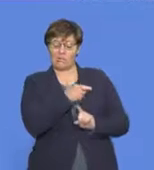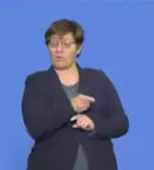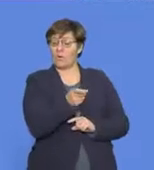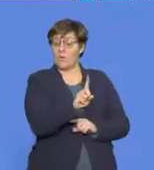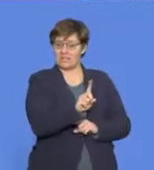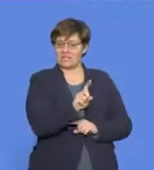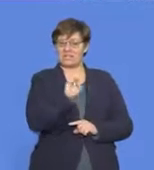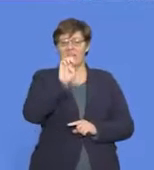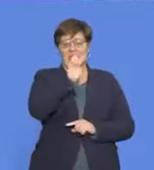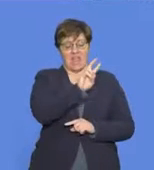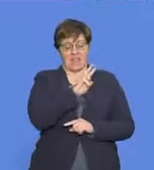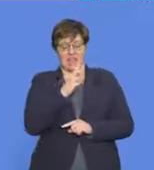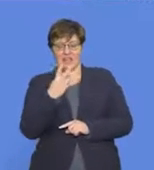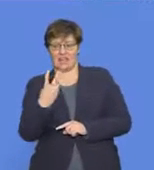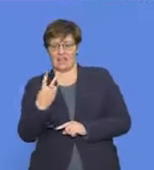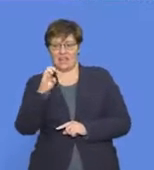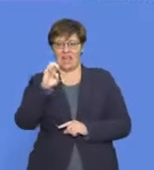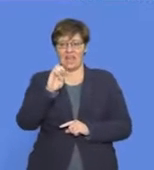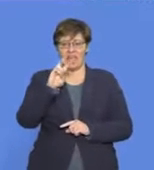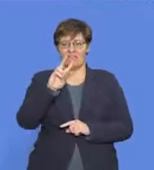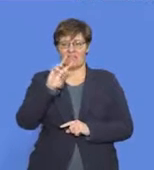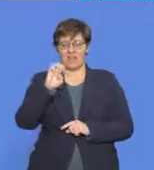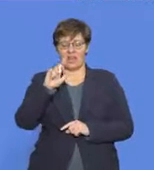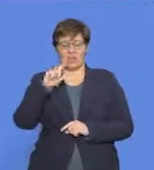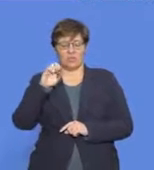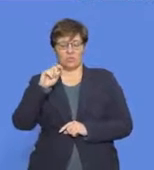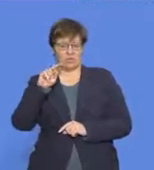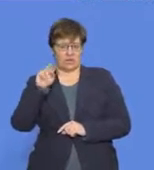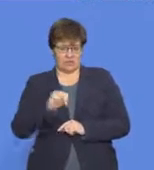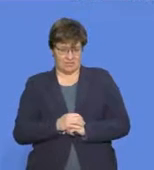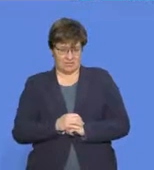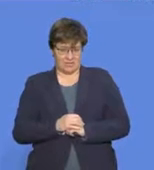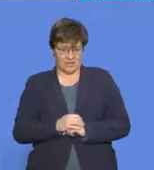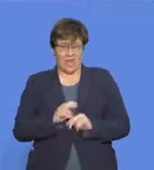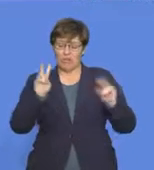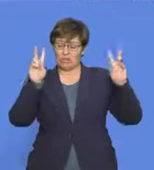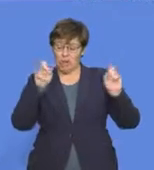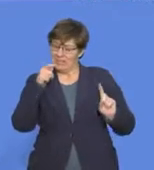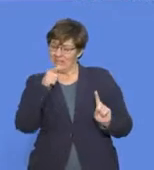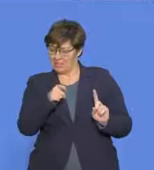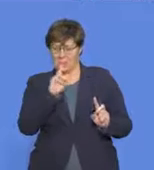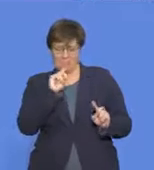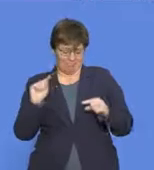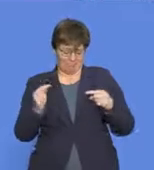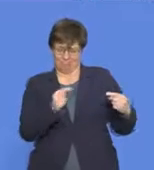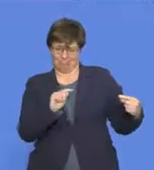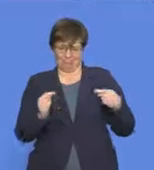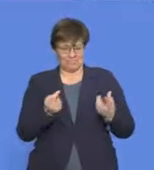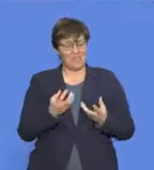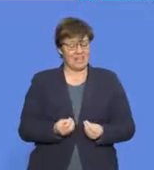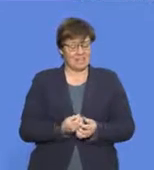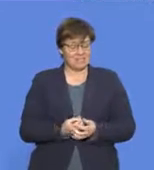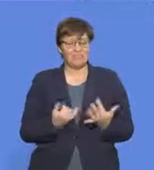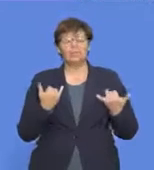of evolution. Evolution can sometimes be a controversial topic, and today we're going